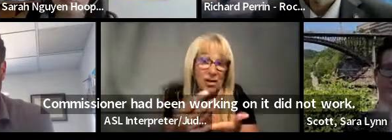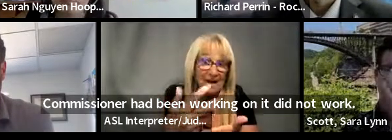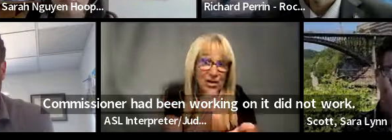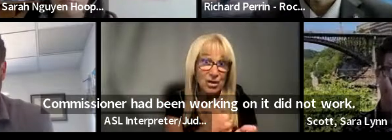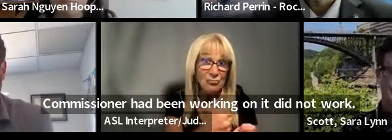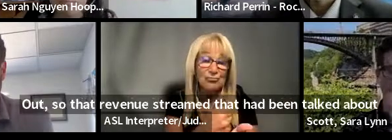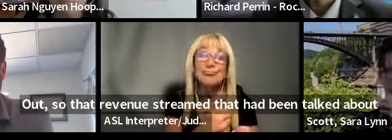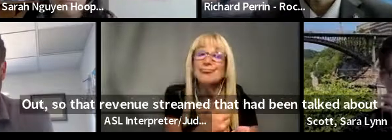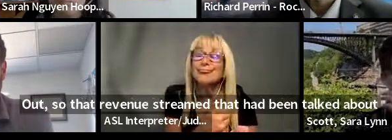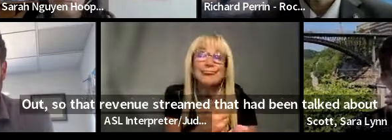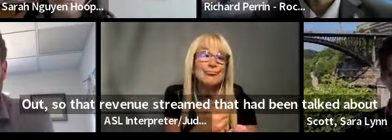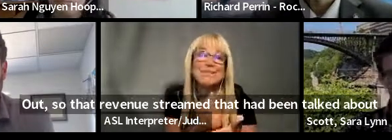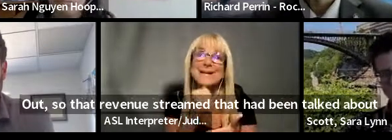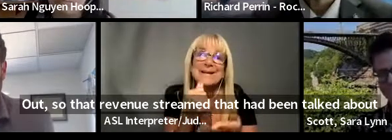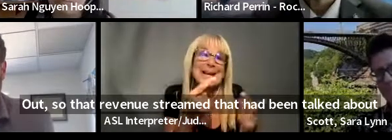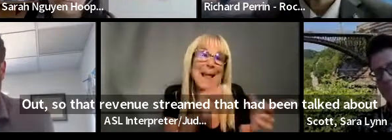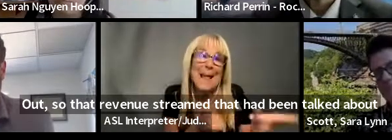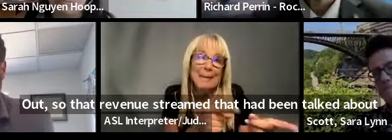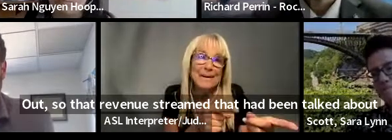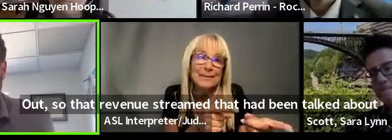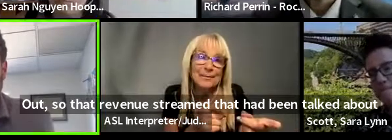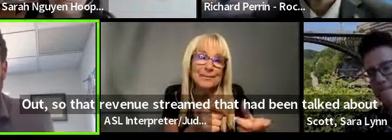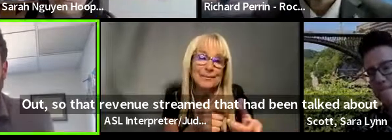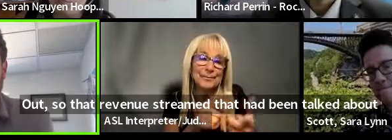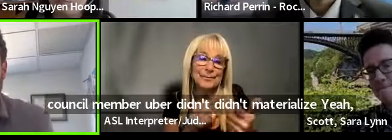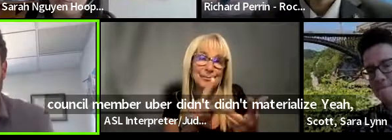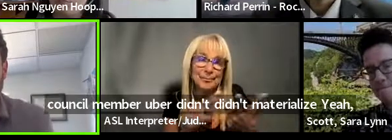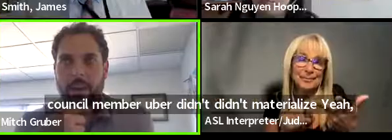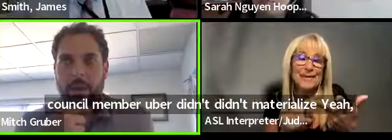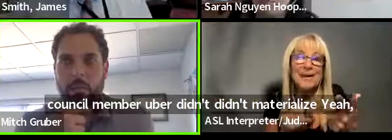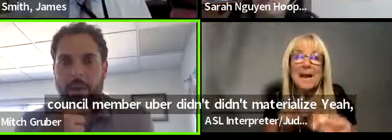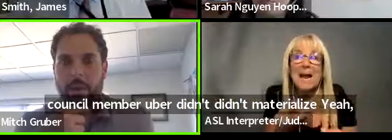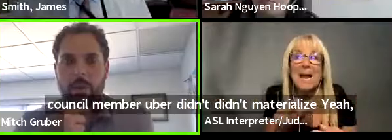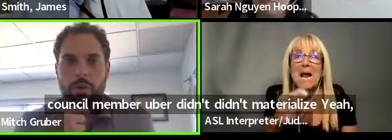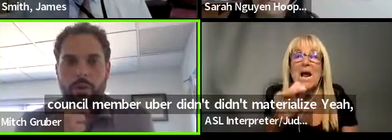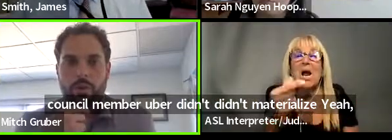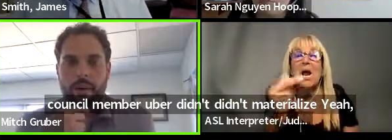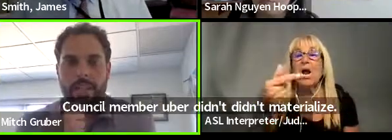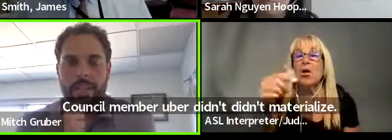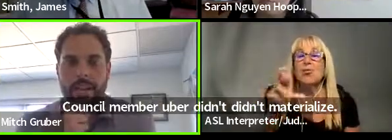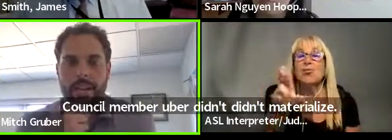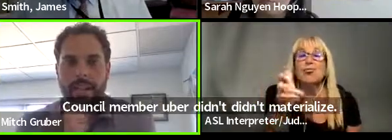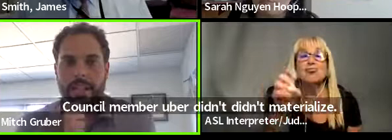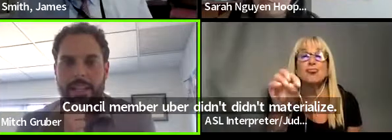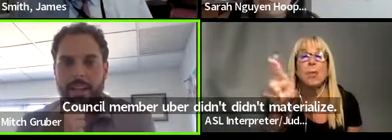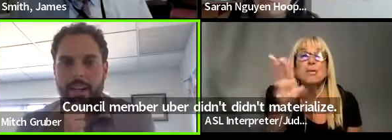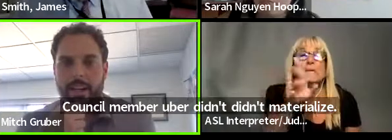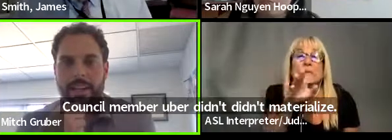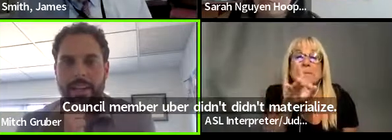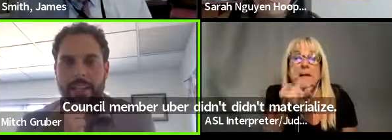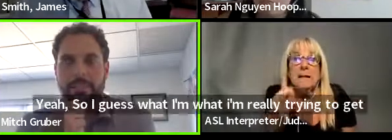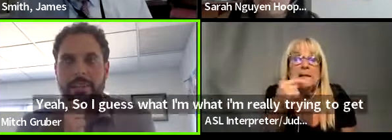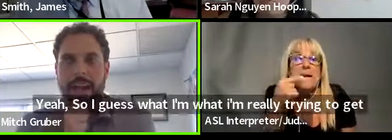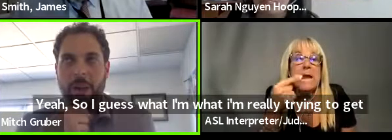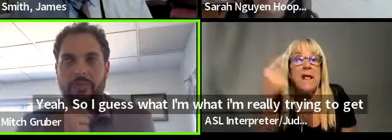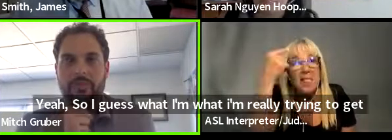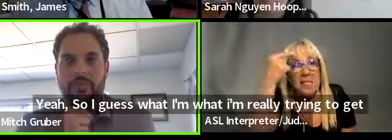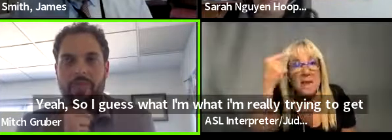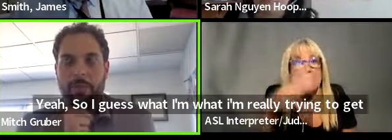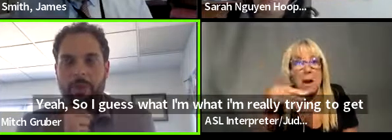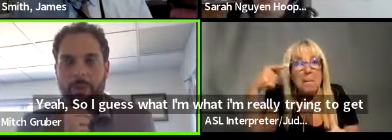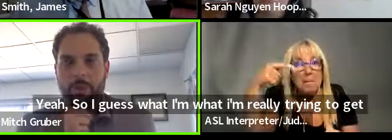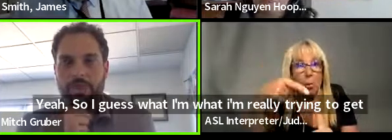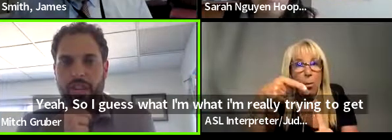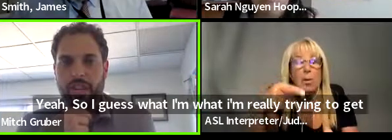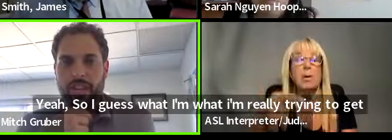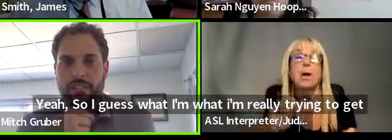Councilmember Gruber, didn't materialize. Yeah, so I guess what I'm really trying to get at here is I would